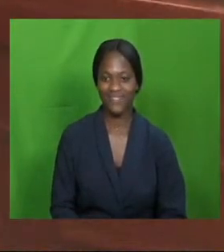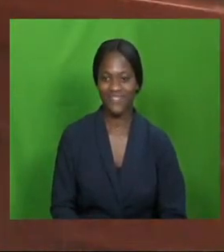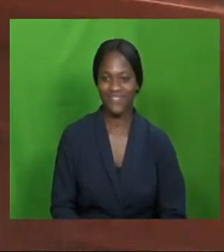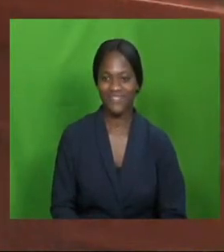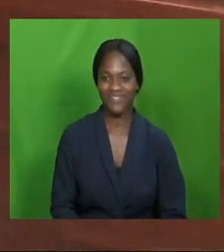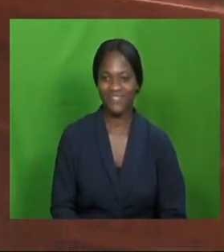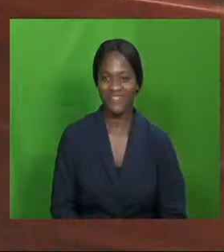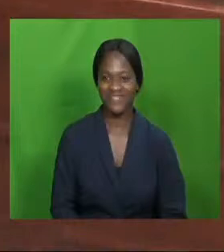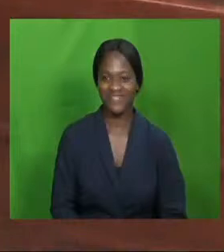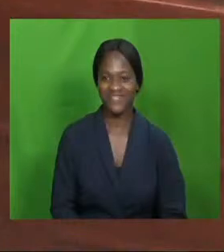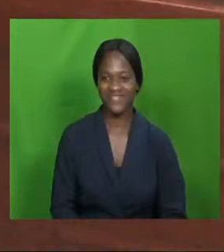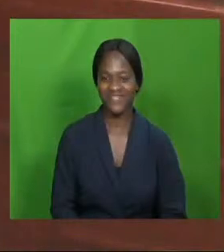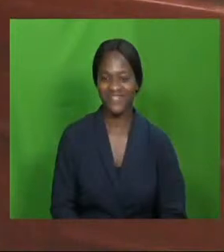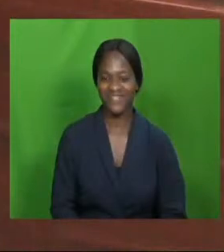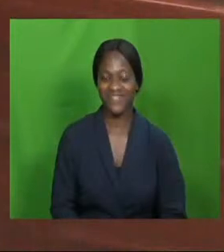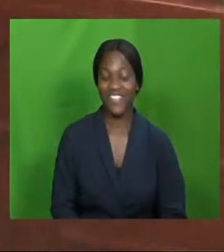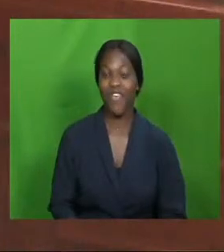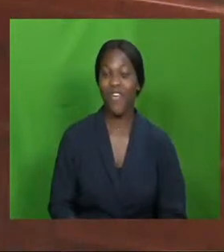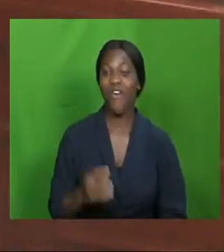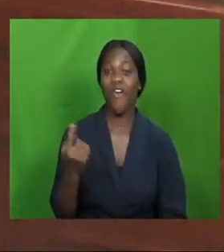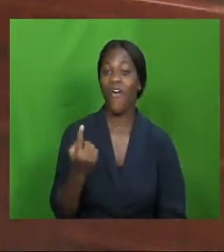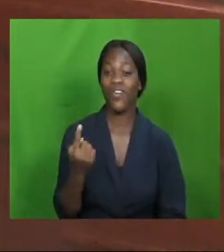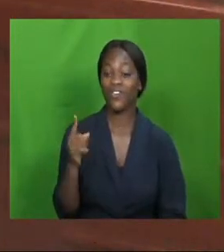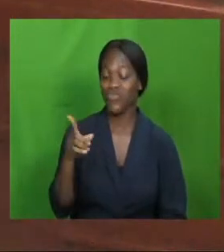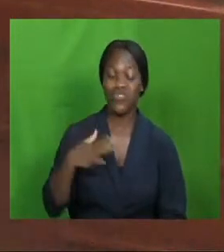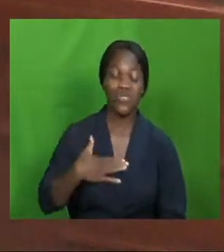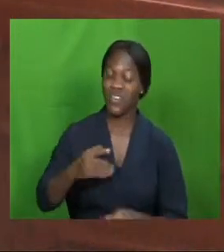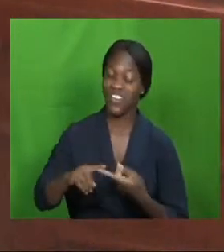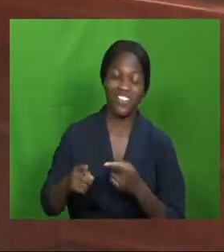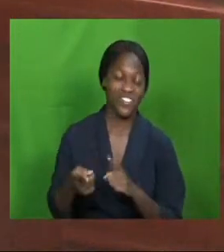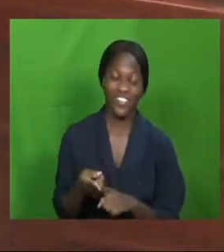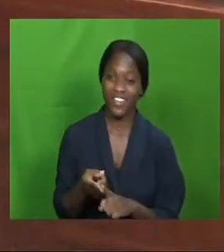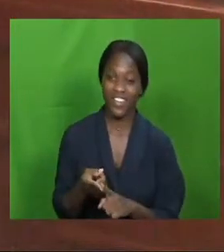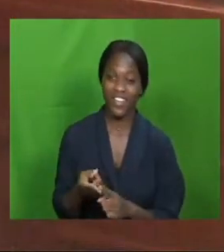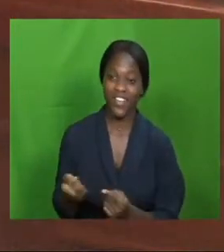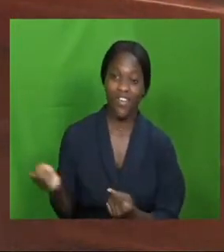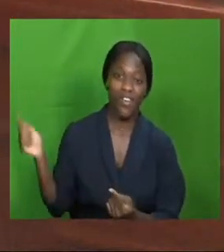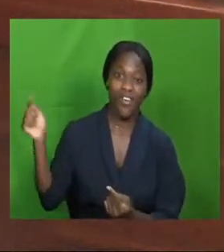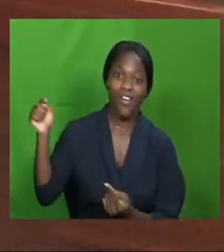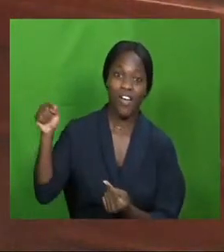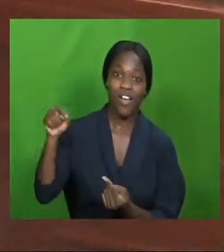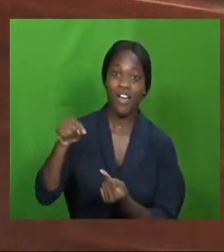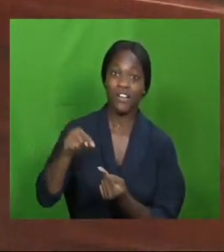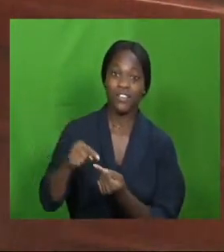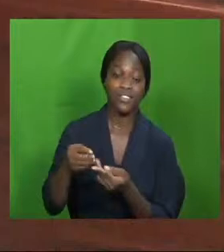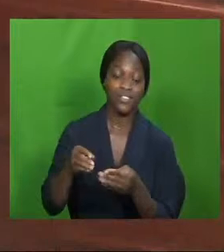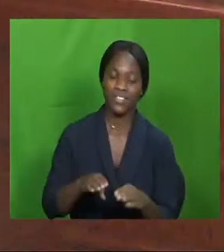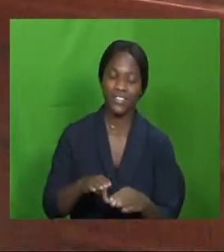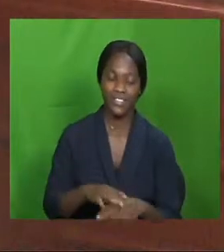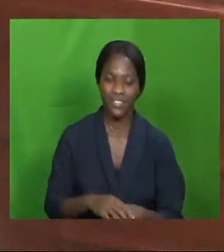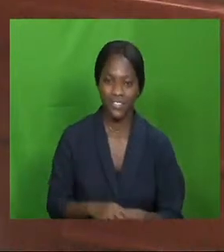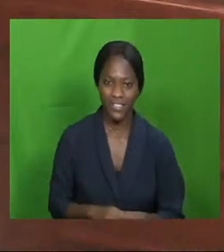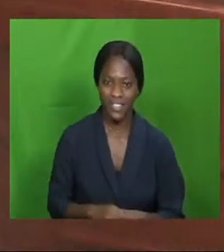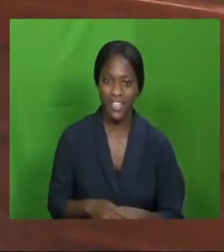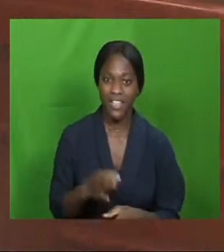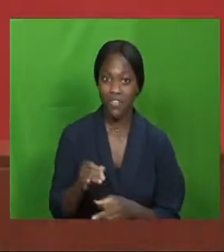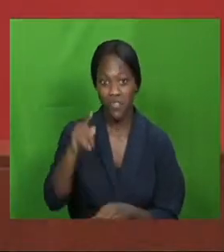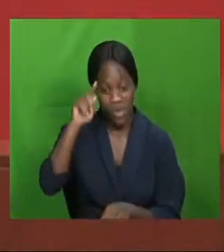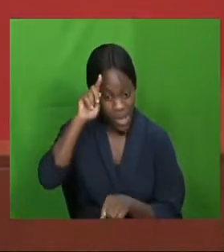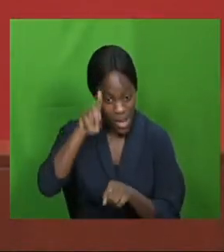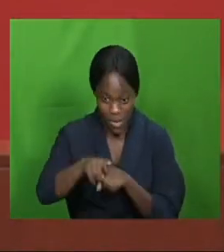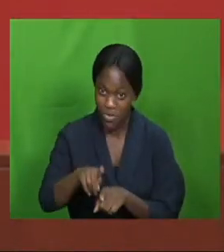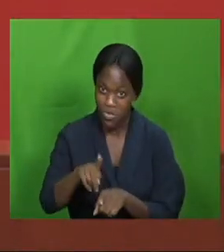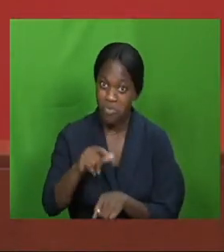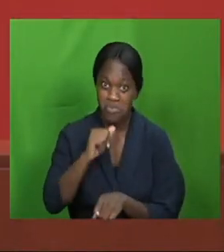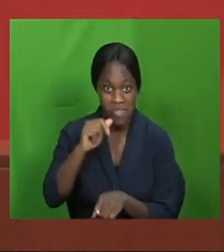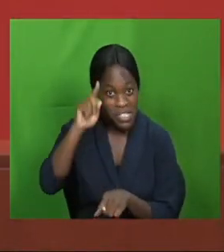And you always remain my friend until doomsday. Whether you agree or disagree with